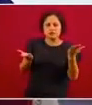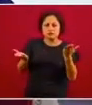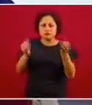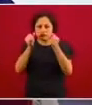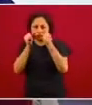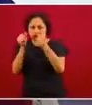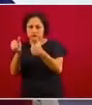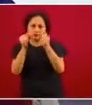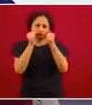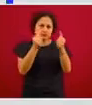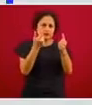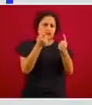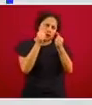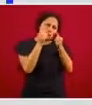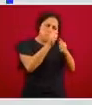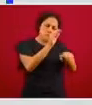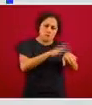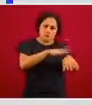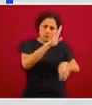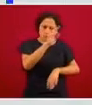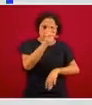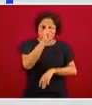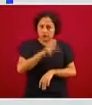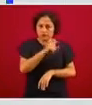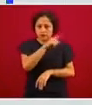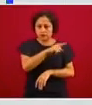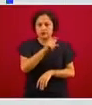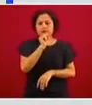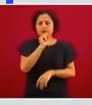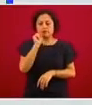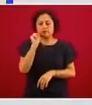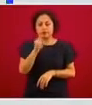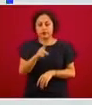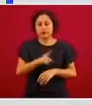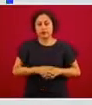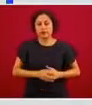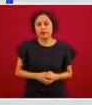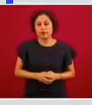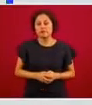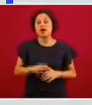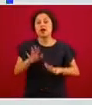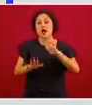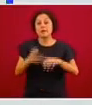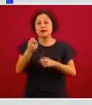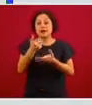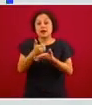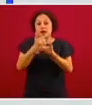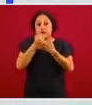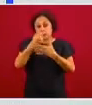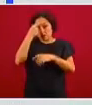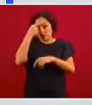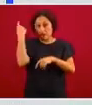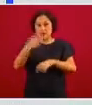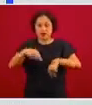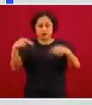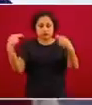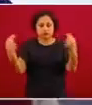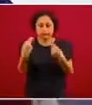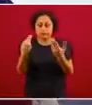but it is a certain reference that allows us to see